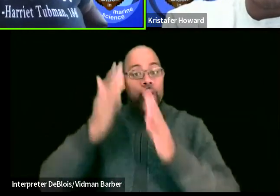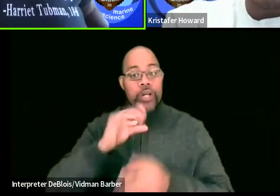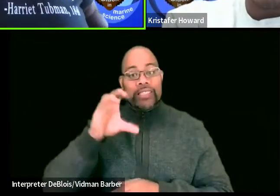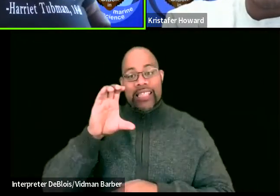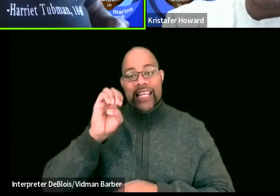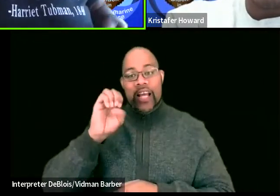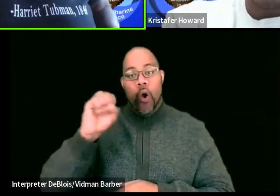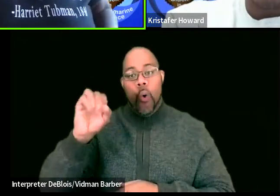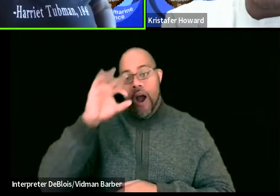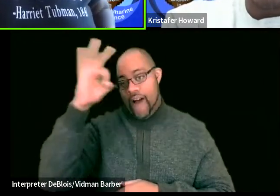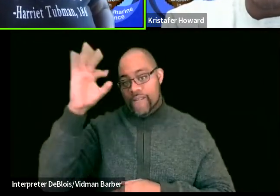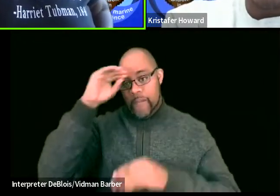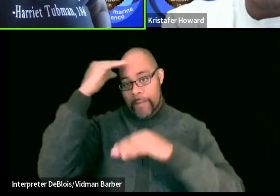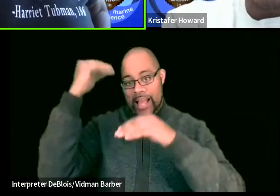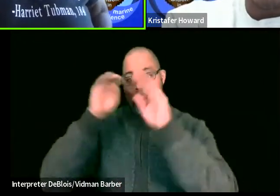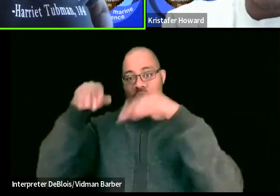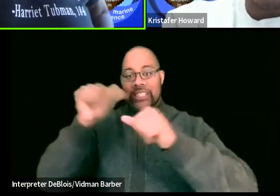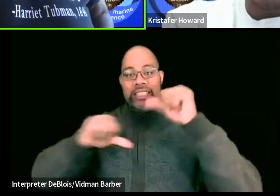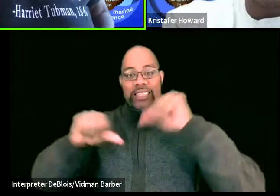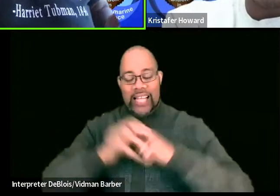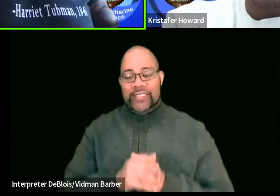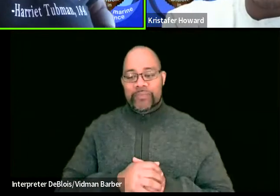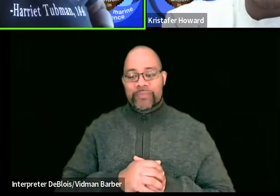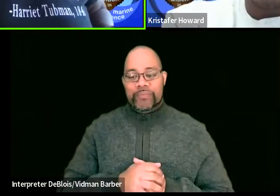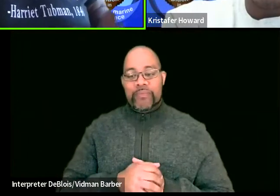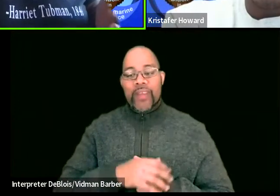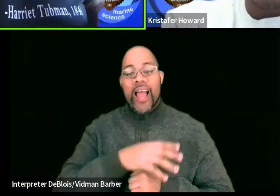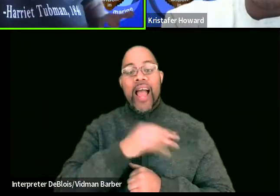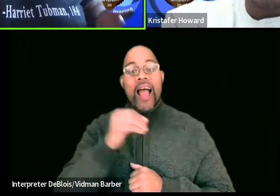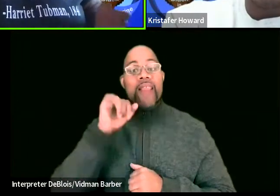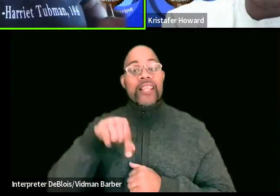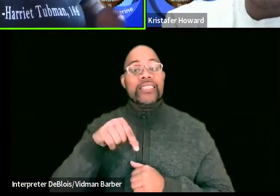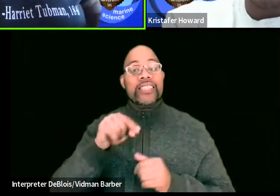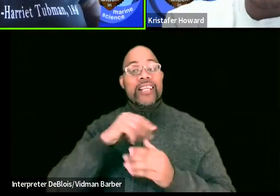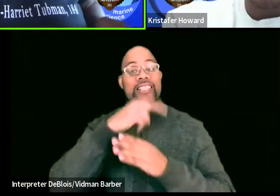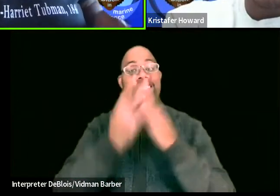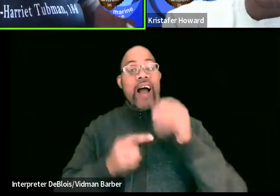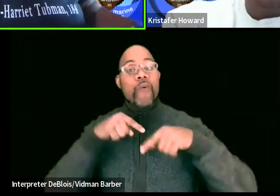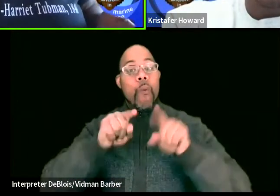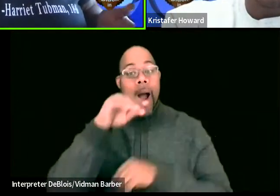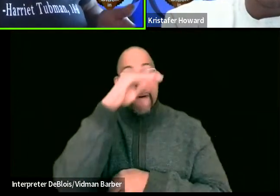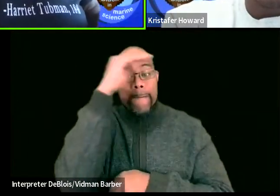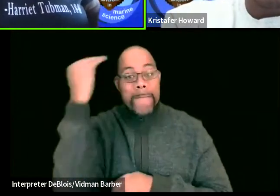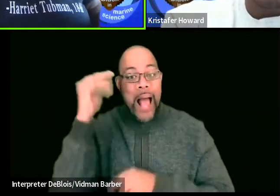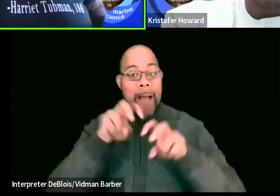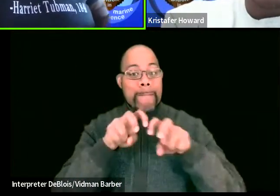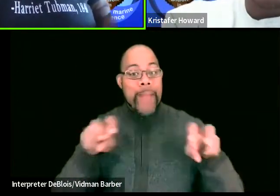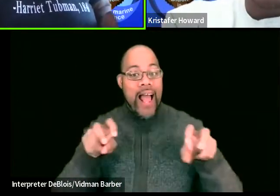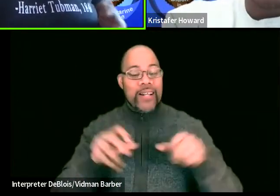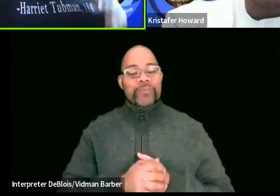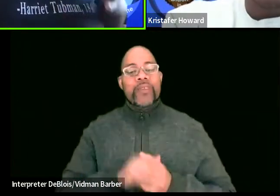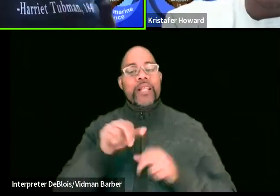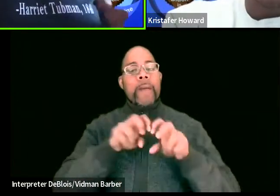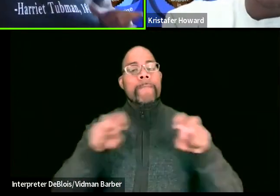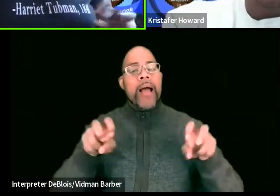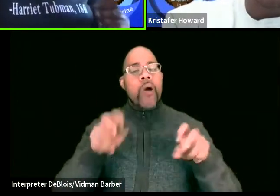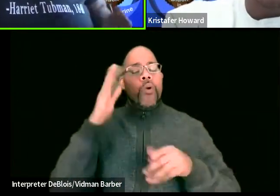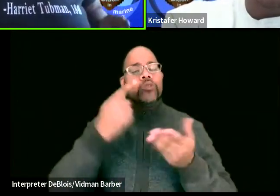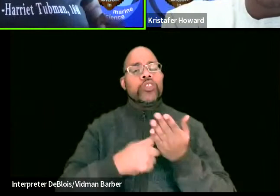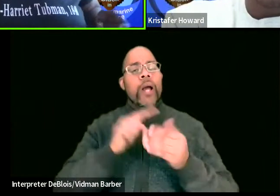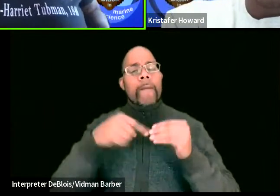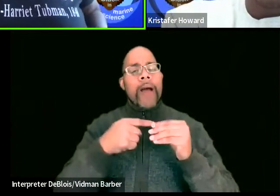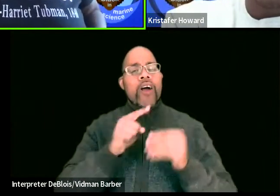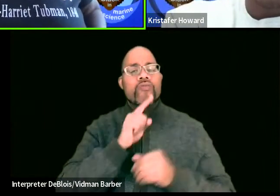and CEO of Black and Marine Science. And this is the Diving While Black panel. This panel is going to be talking